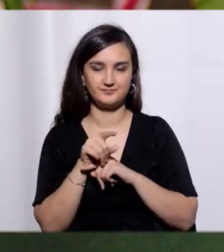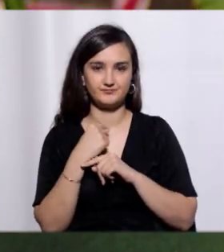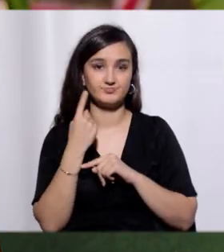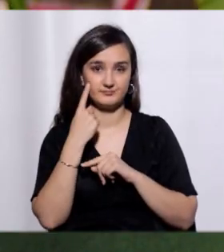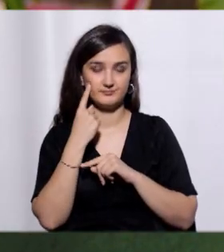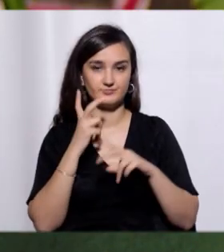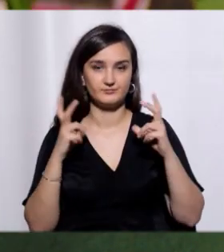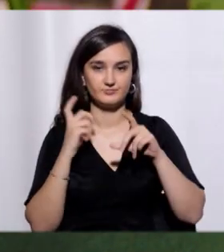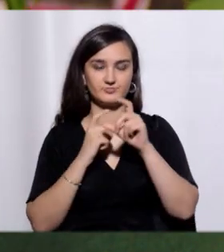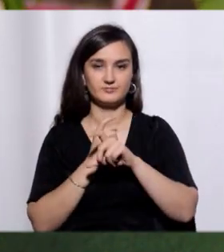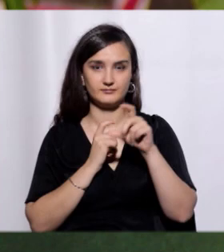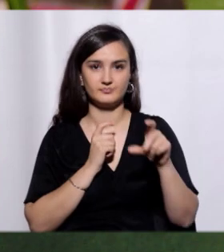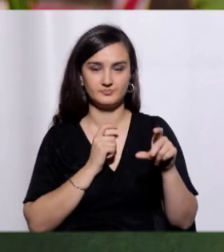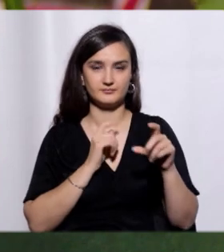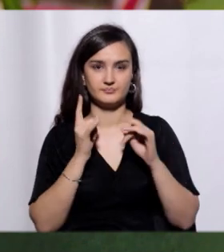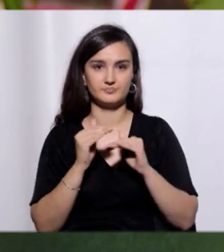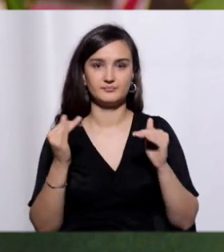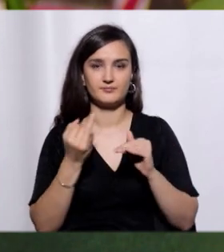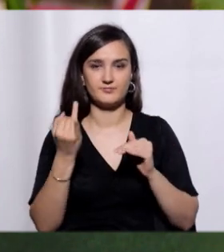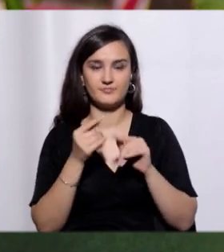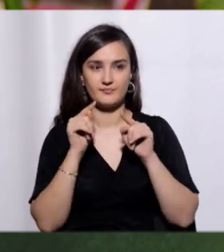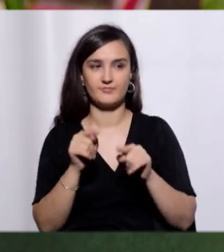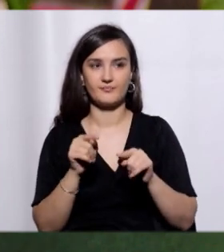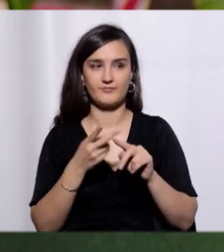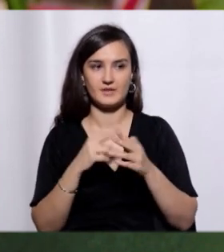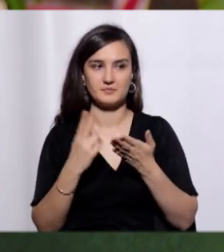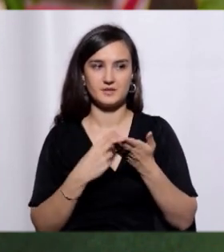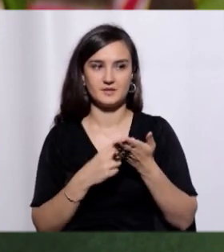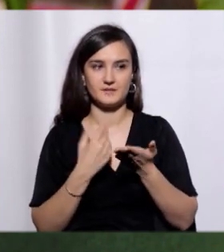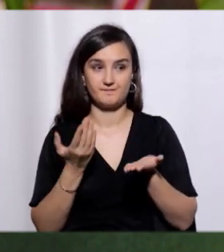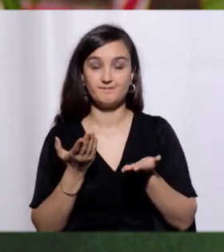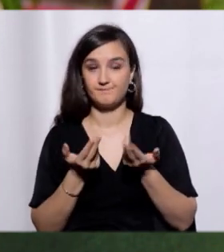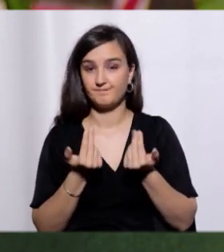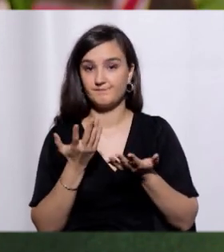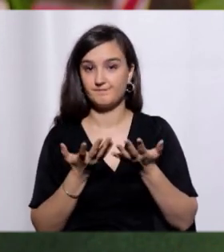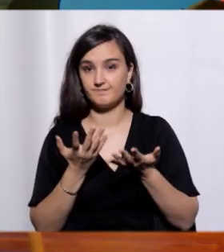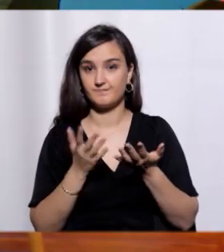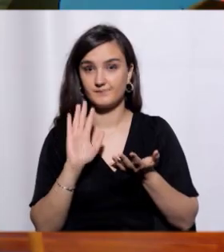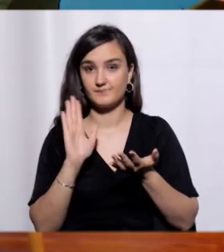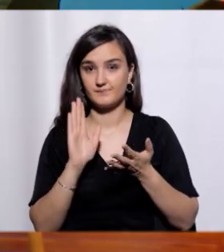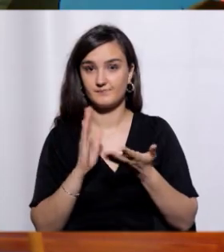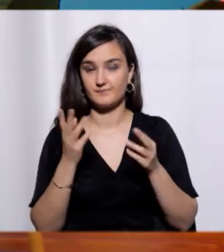I think the children are interested in this book. Yeah?